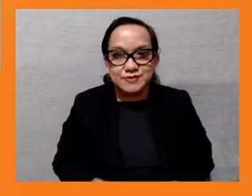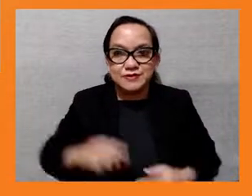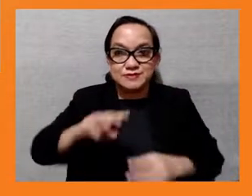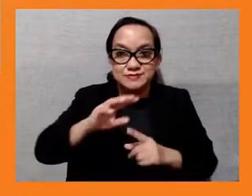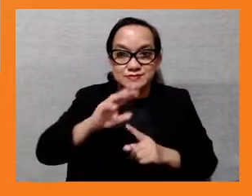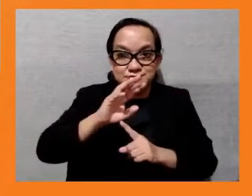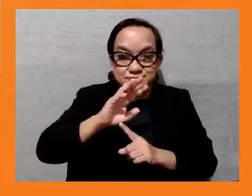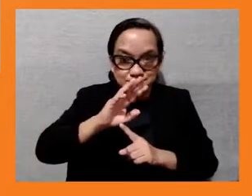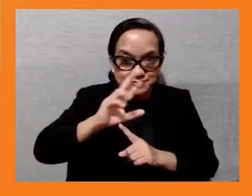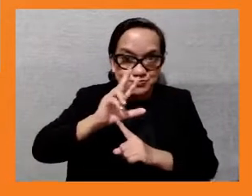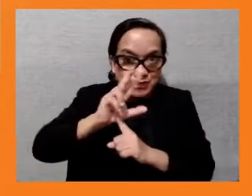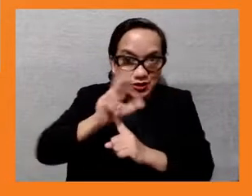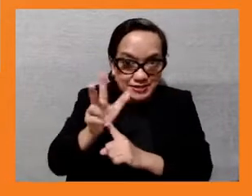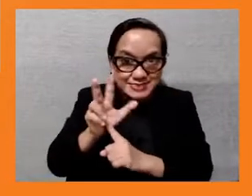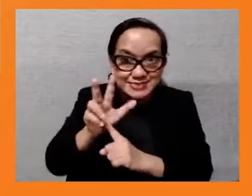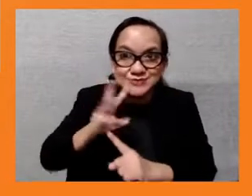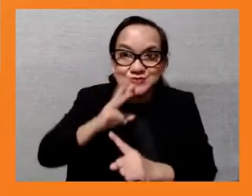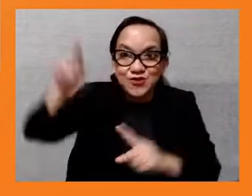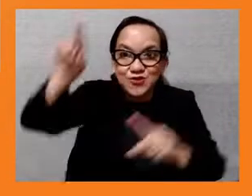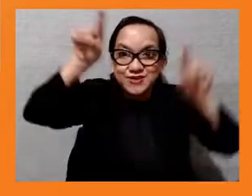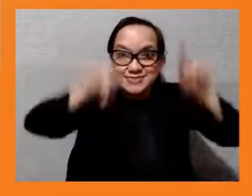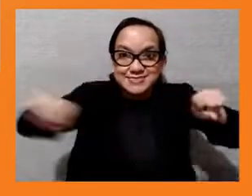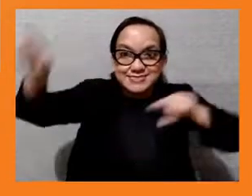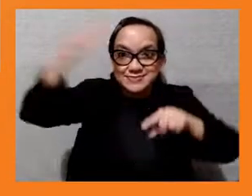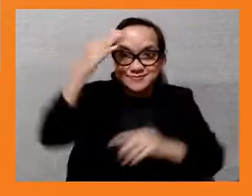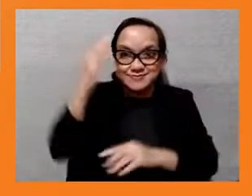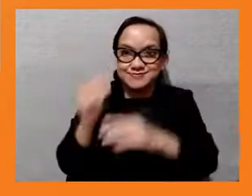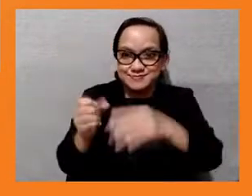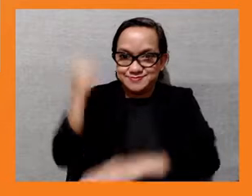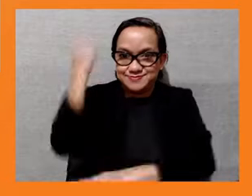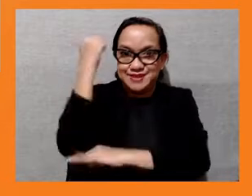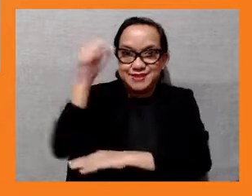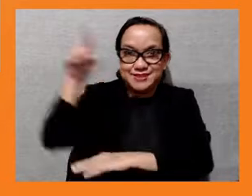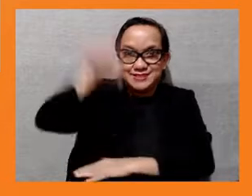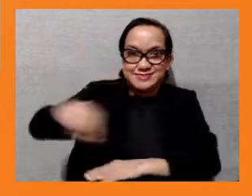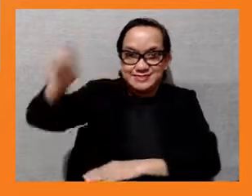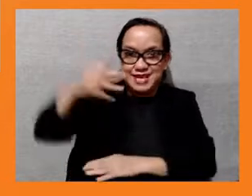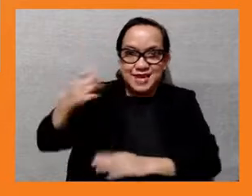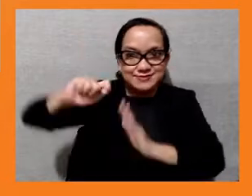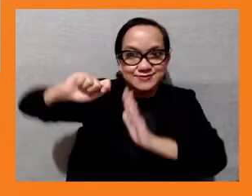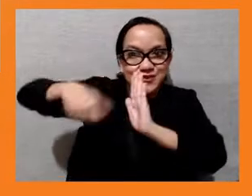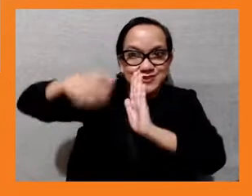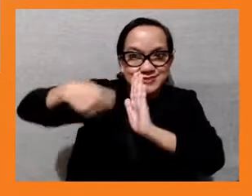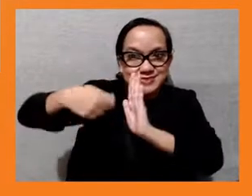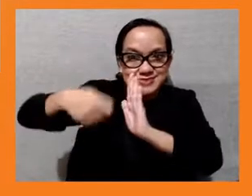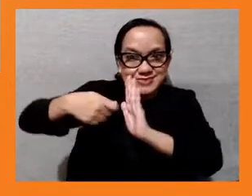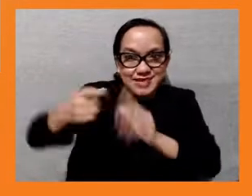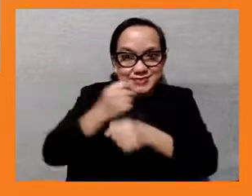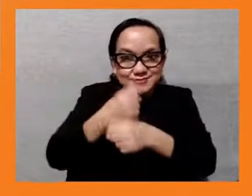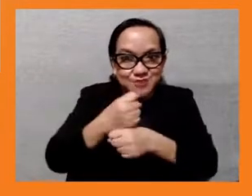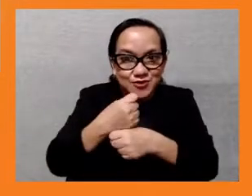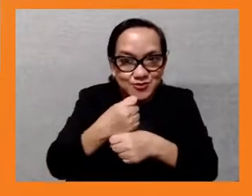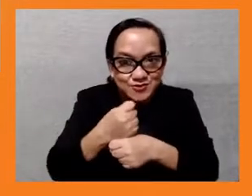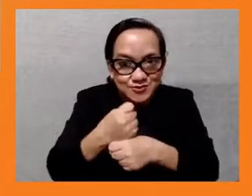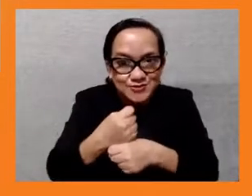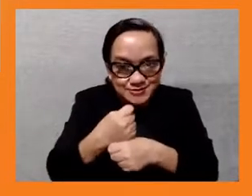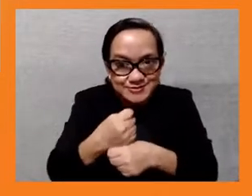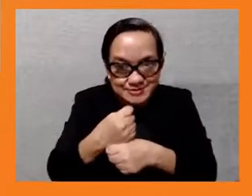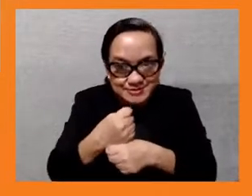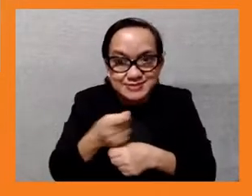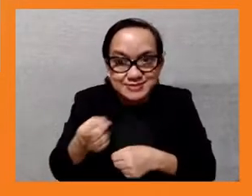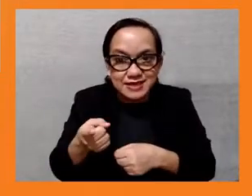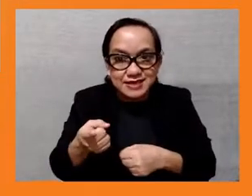incorporating contextual analysis into the screening of projects, not only limiting it to project impacts, but also in terms of looking